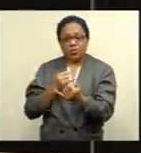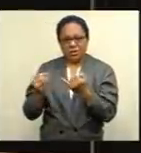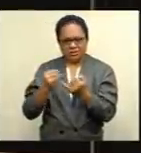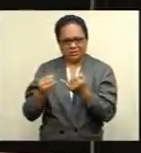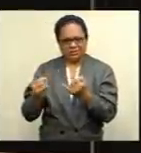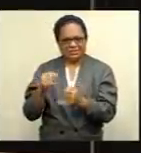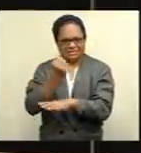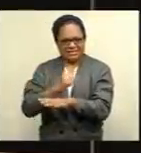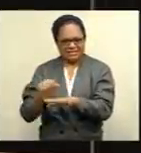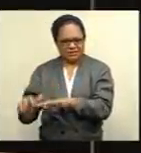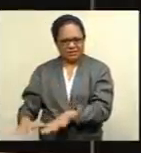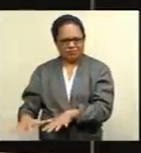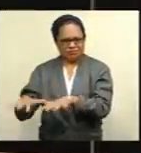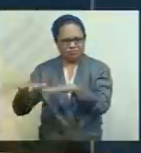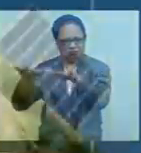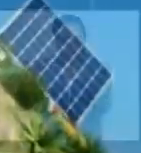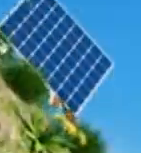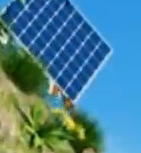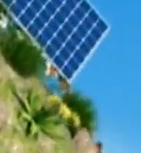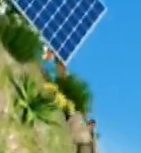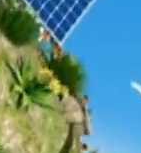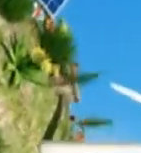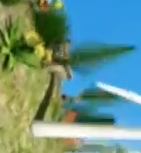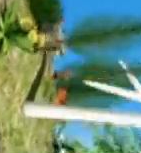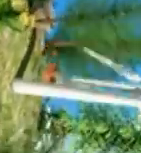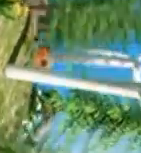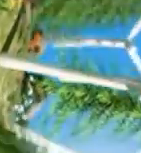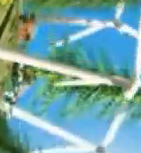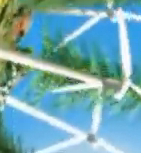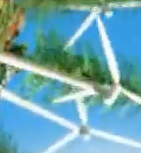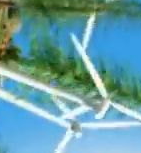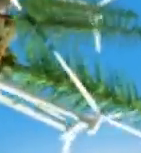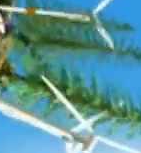the years. Sania Nimboila reports.